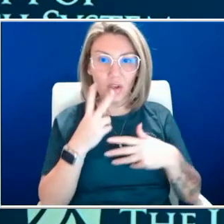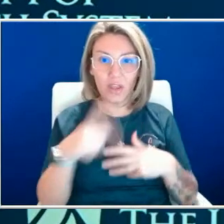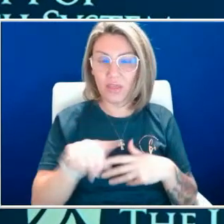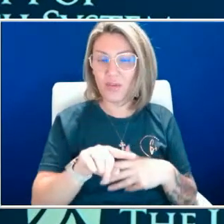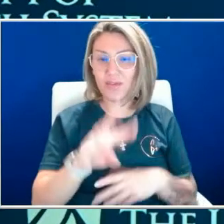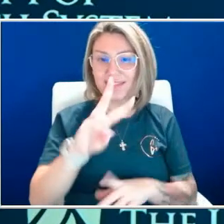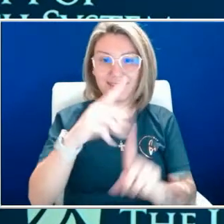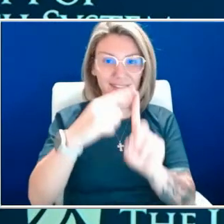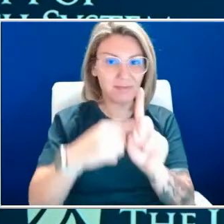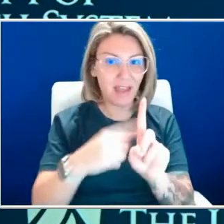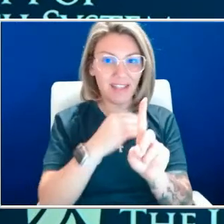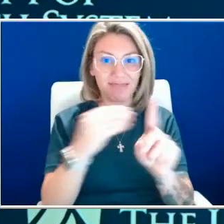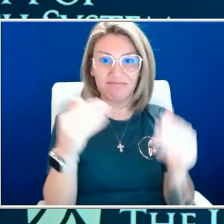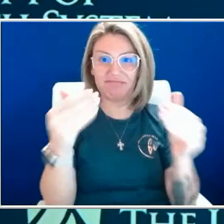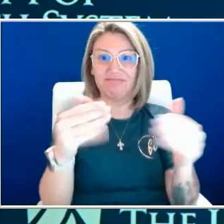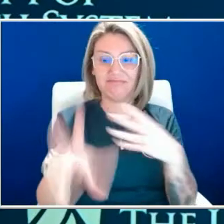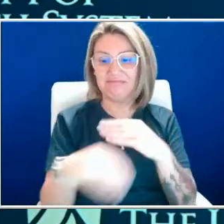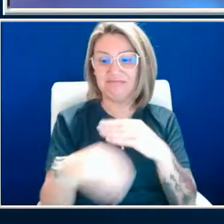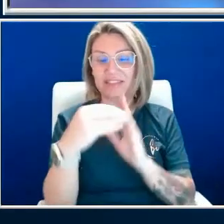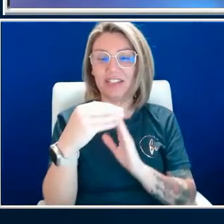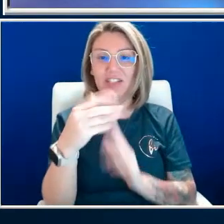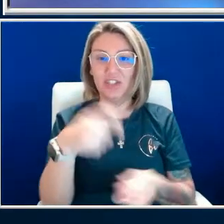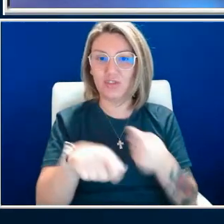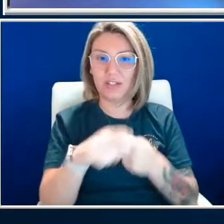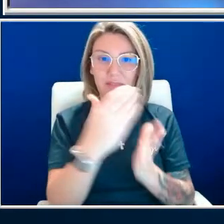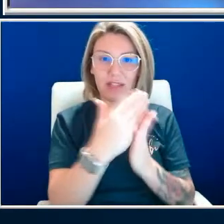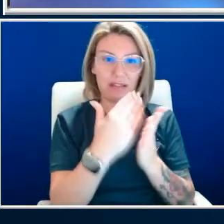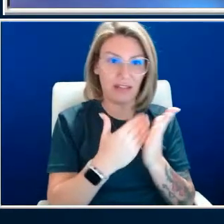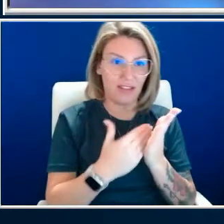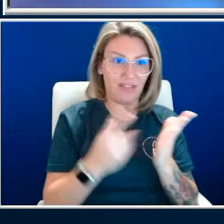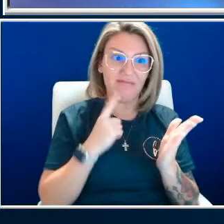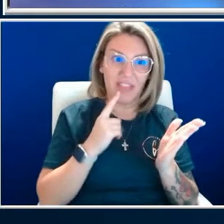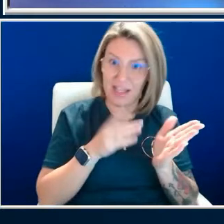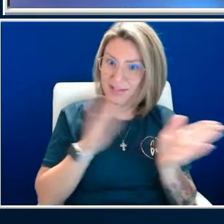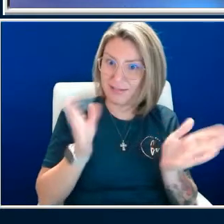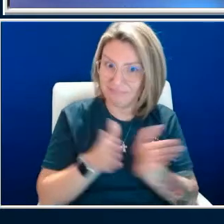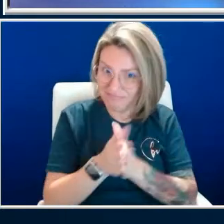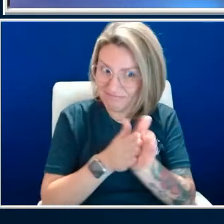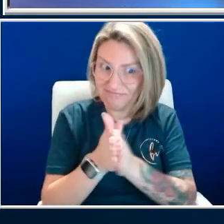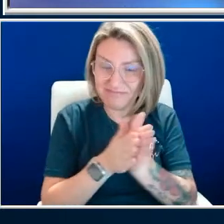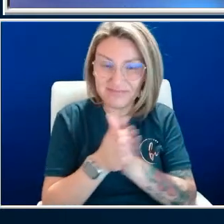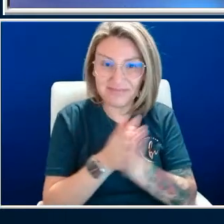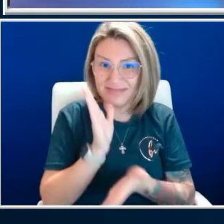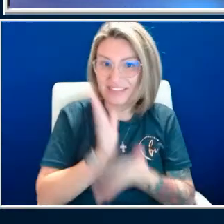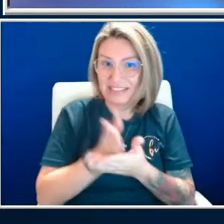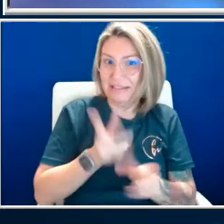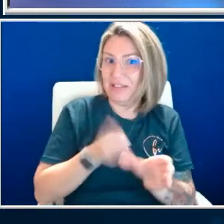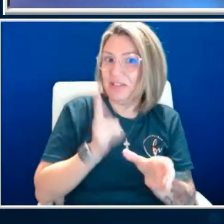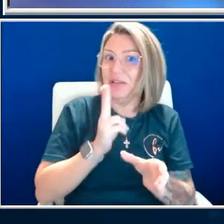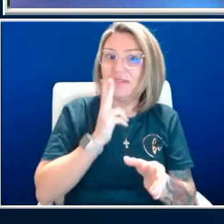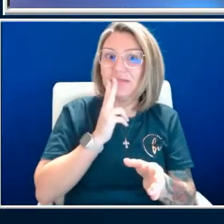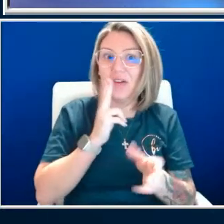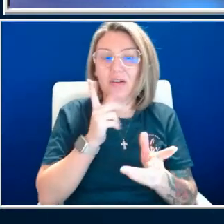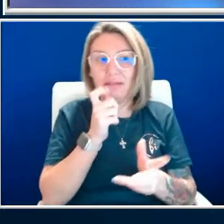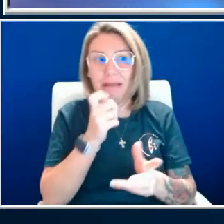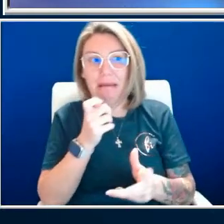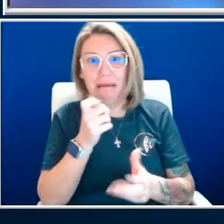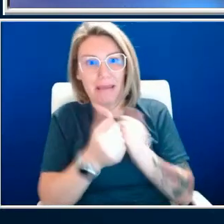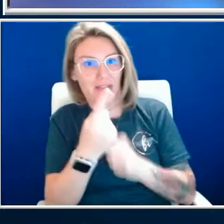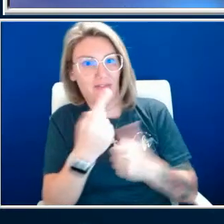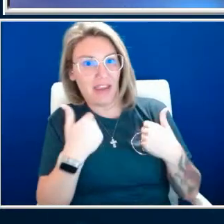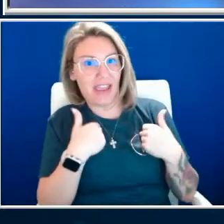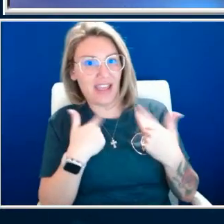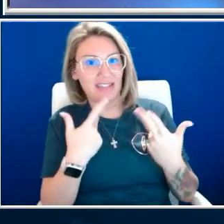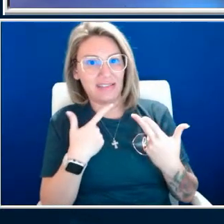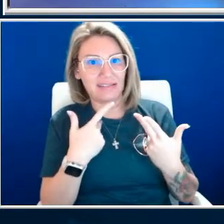get her on the transplant list. Yeah, that's a pretty big incentive to stop smoking. Yes. Not everybody has that incentive sitting in front of them. But it's still difficult. We still